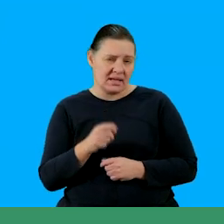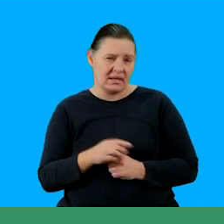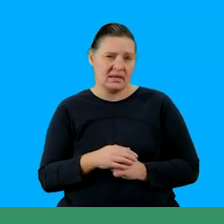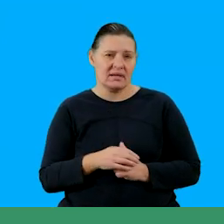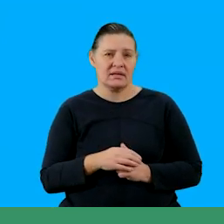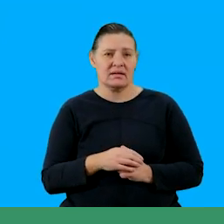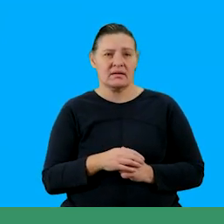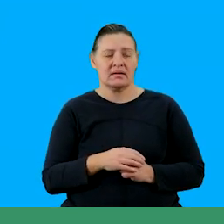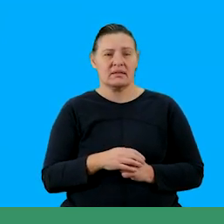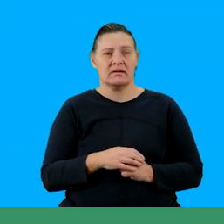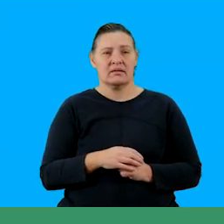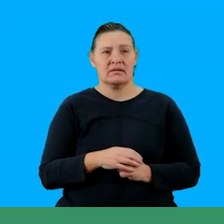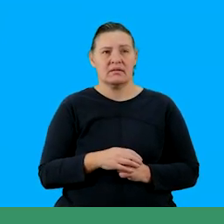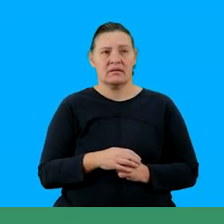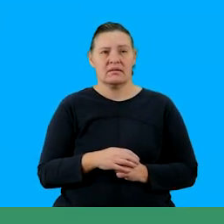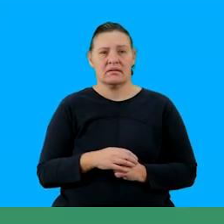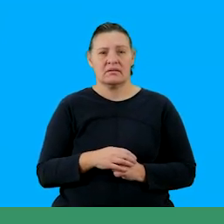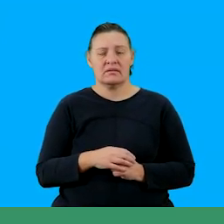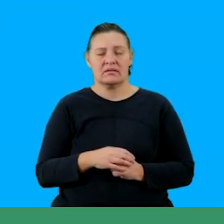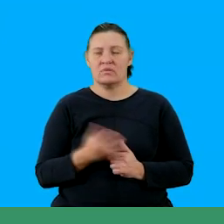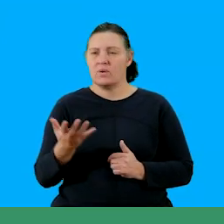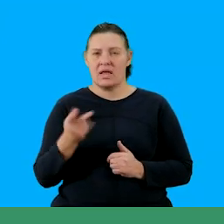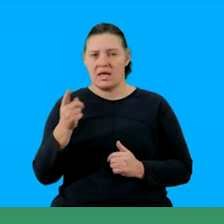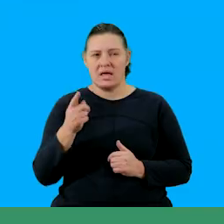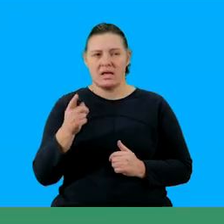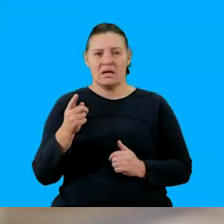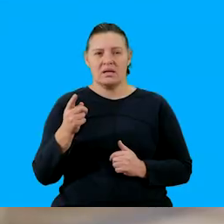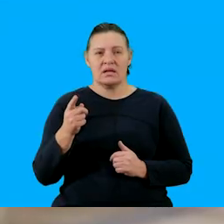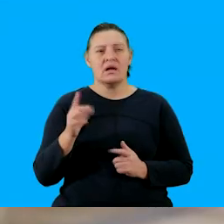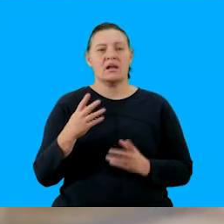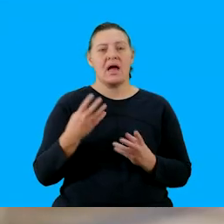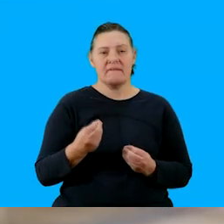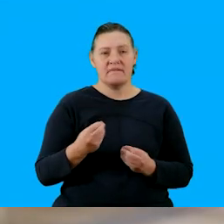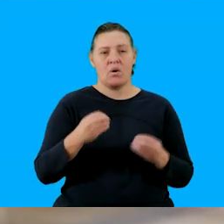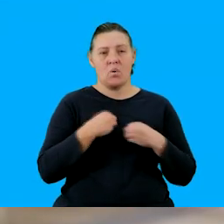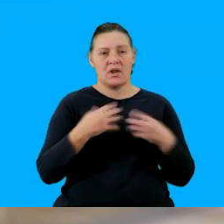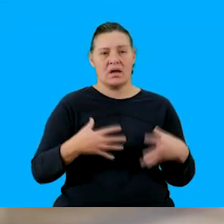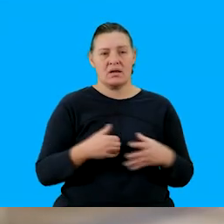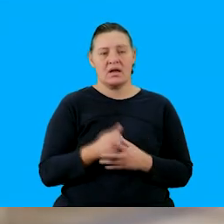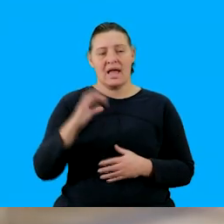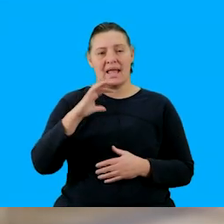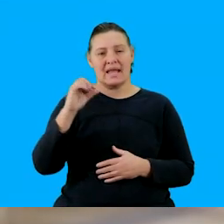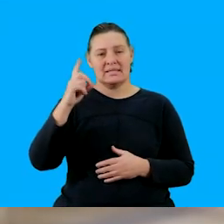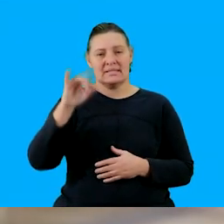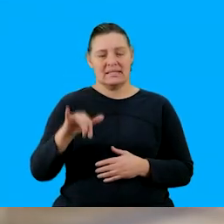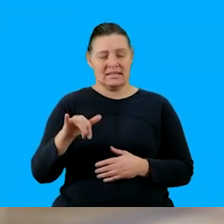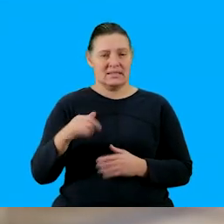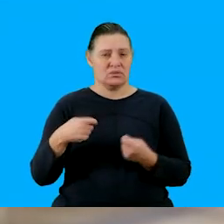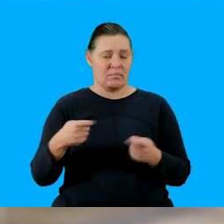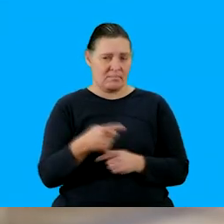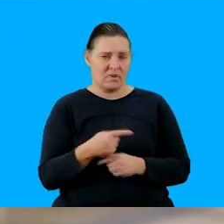here with this sentence that what is it that Tuli actually is the owner of a candy